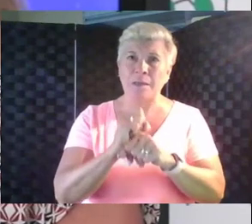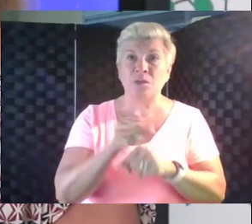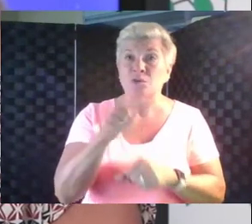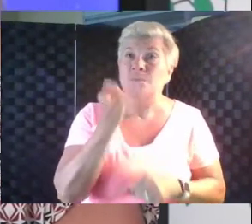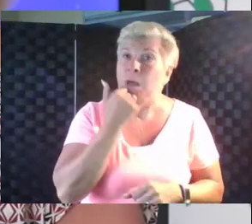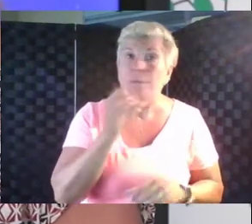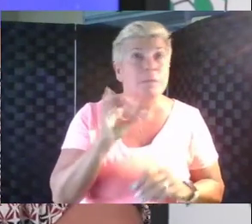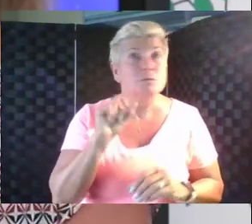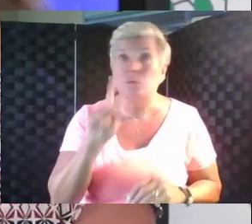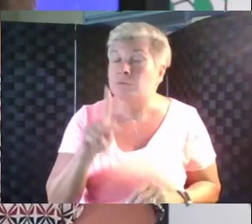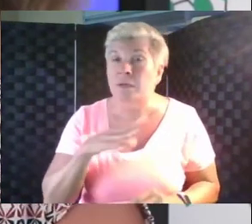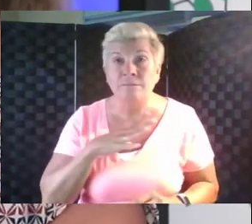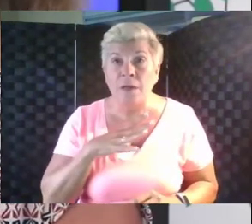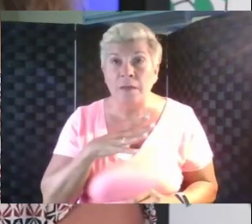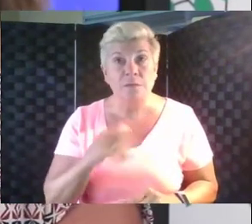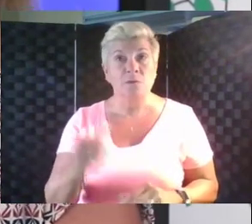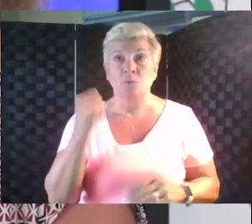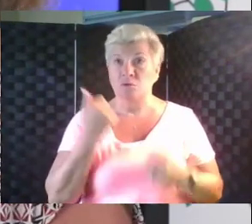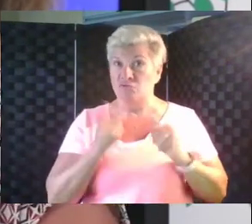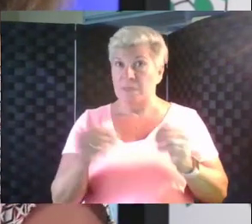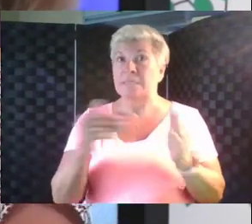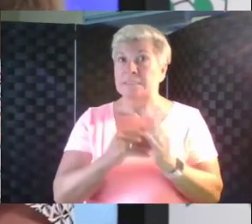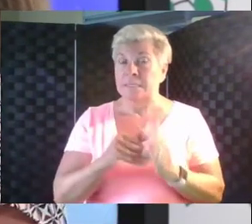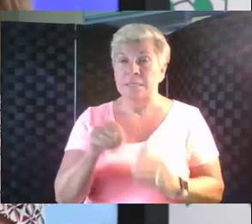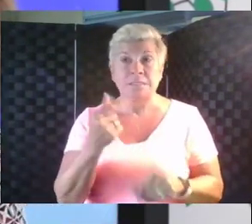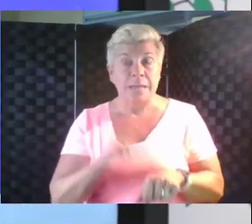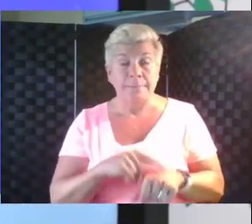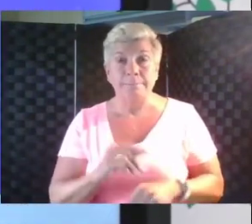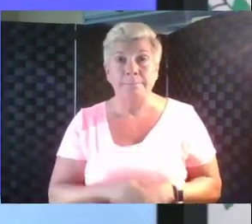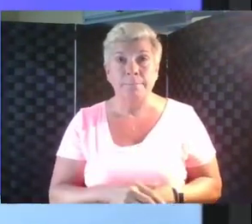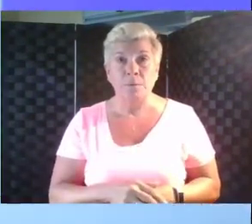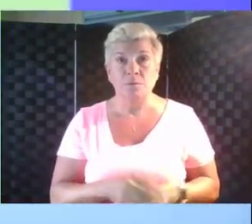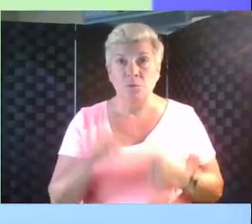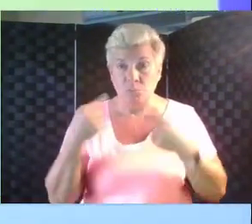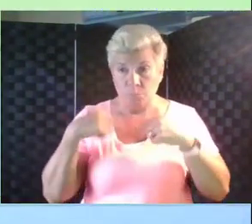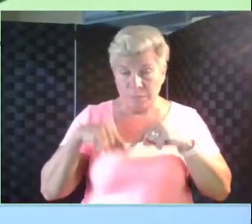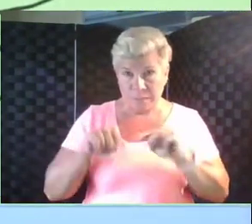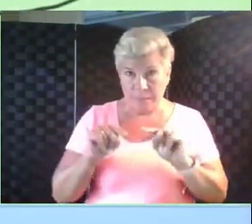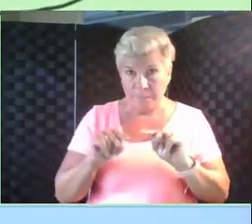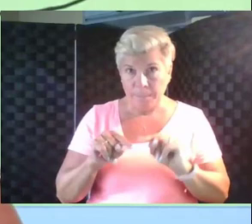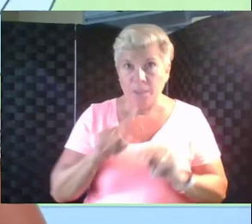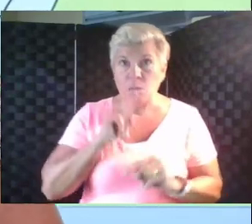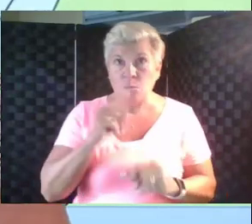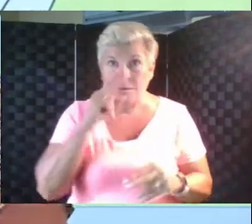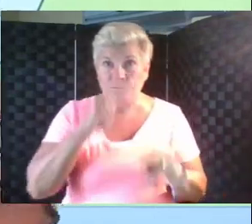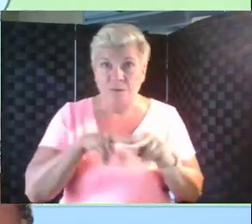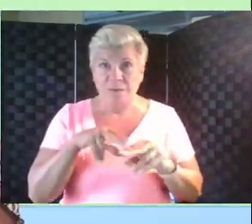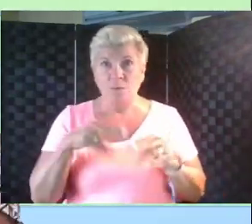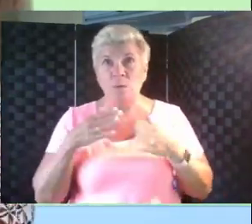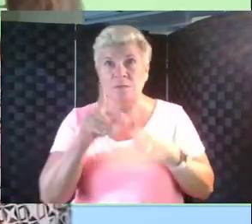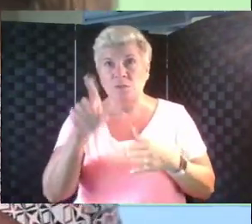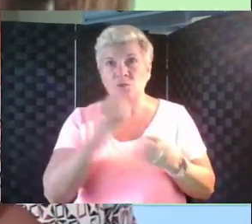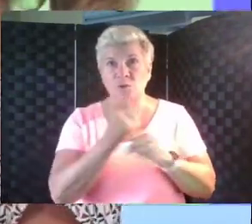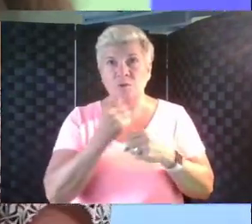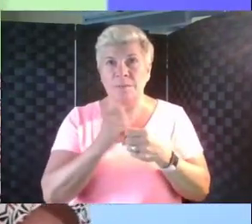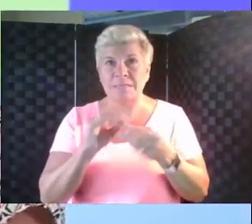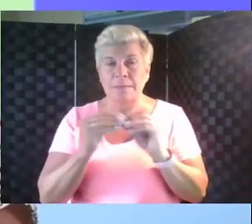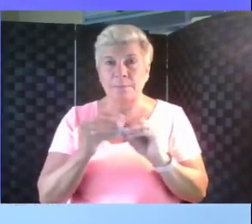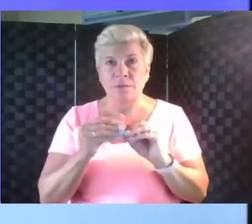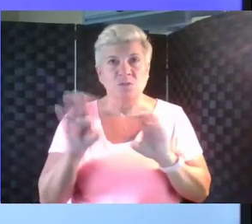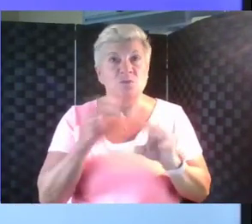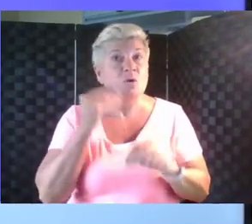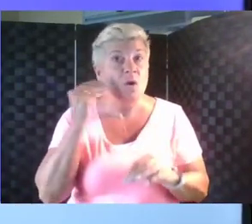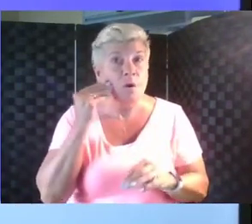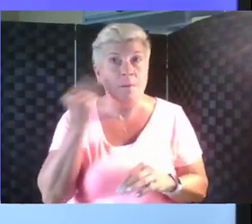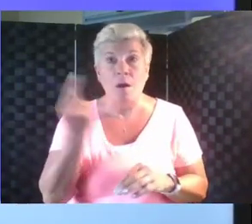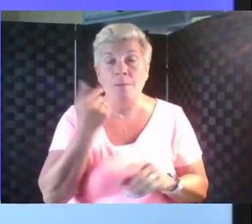this problem, that's okay. We can go back and try again another time. In the meantime, though, I have a really fun way for you to make numbers. You can do